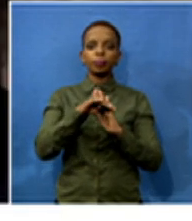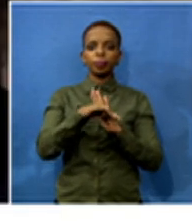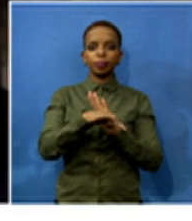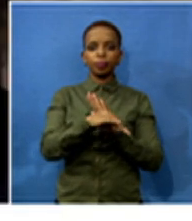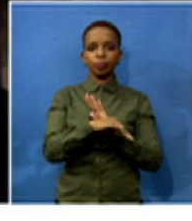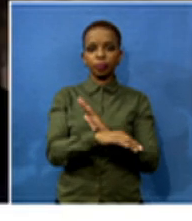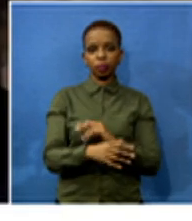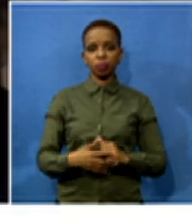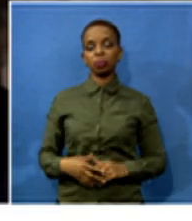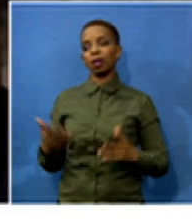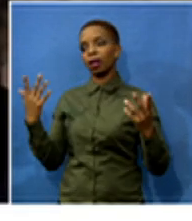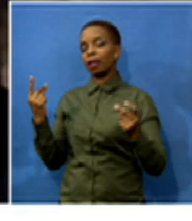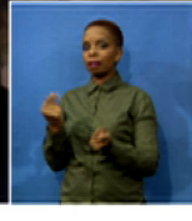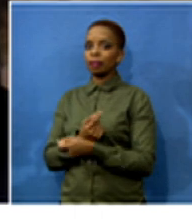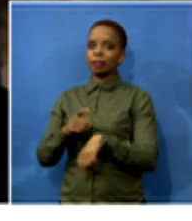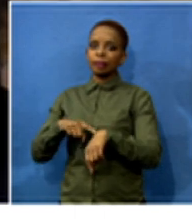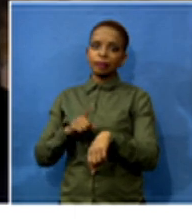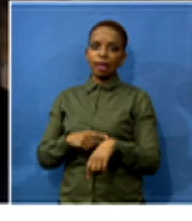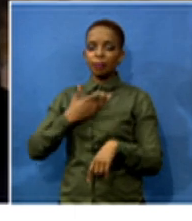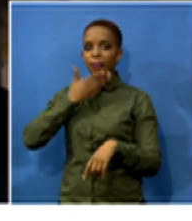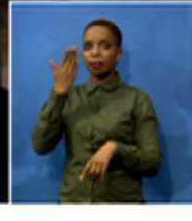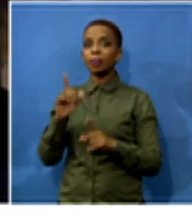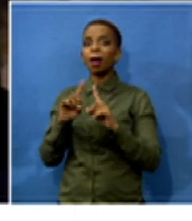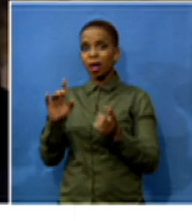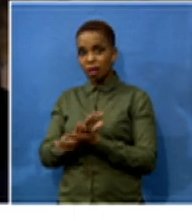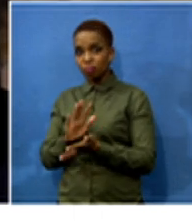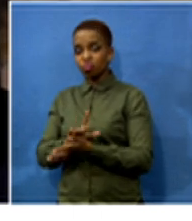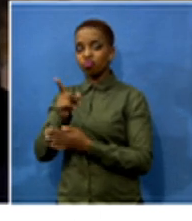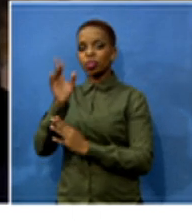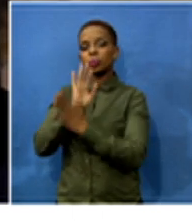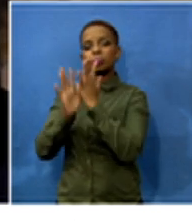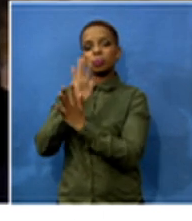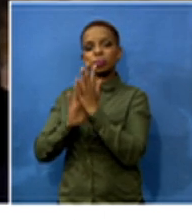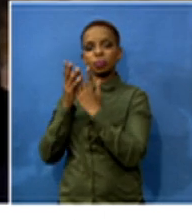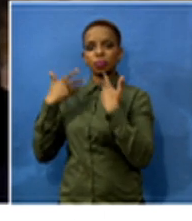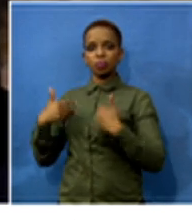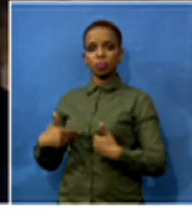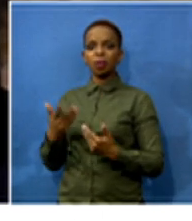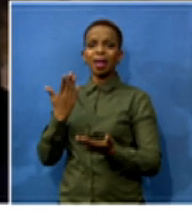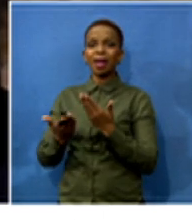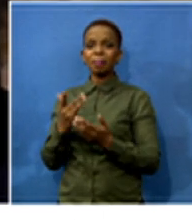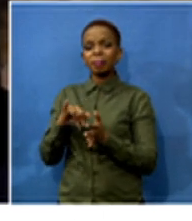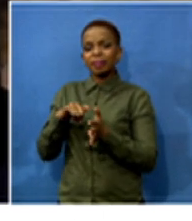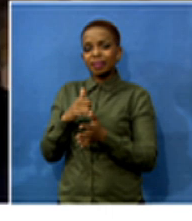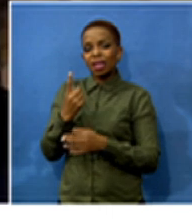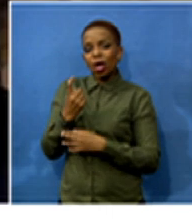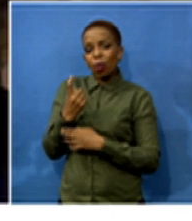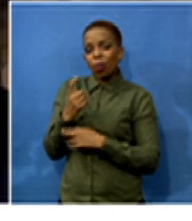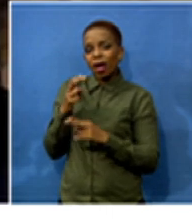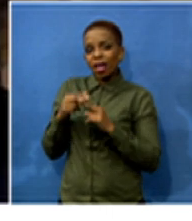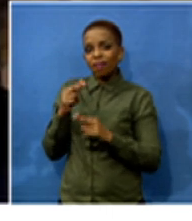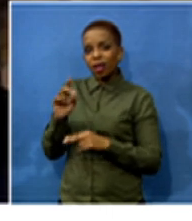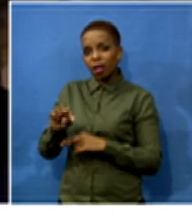unfortunately out of time, but appreciate you sharing at least some of that with us. But if I could just maybe squeeze in one final